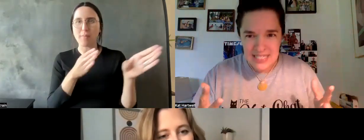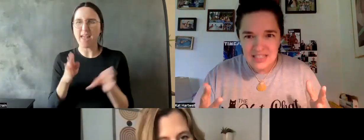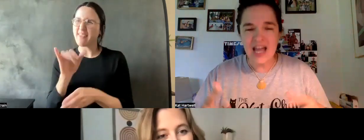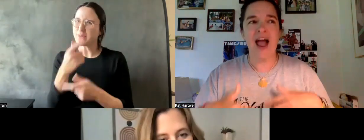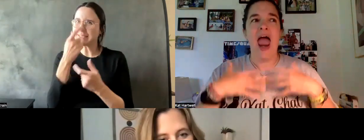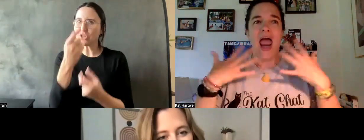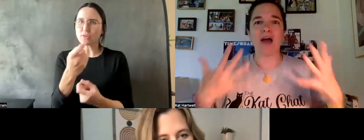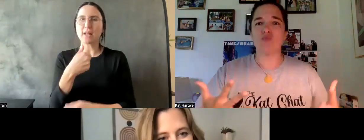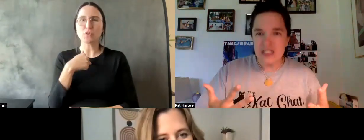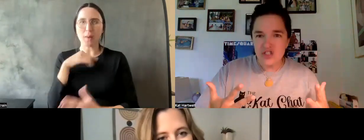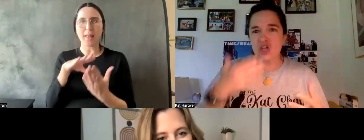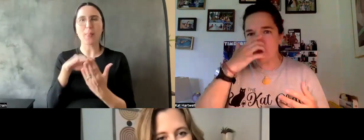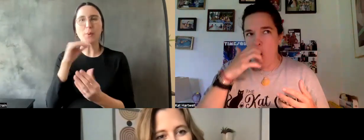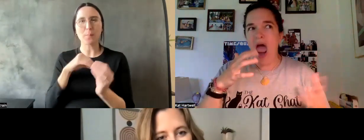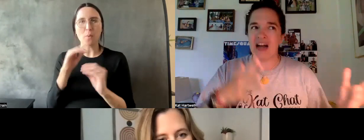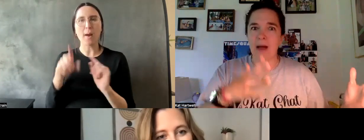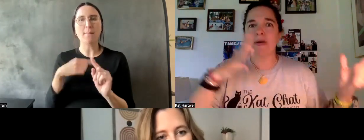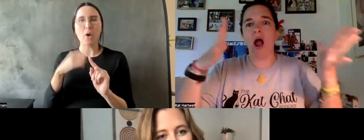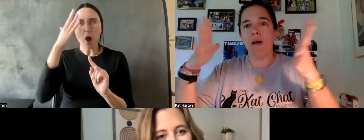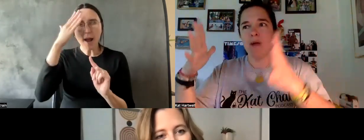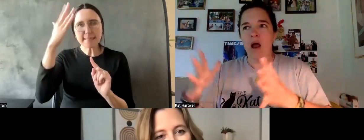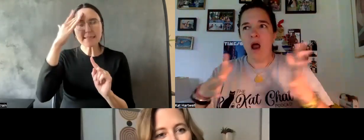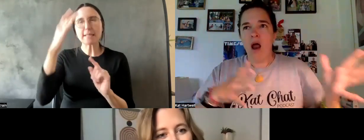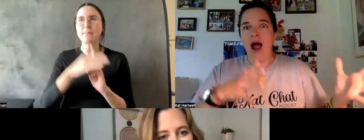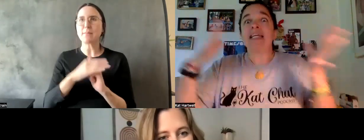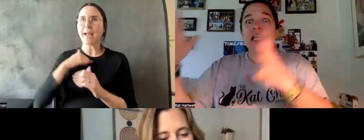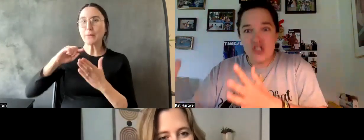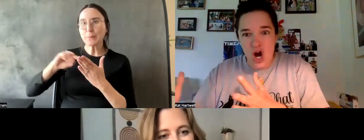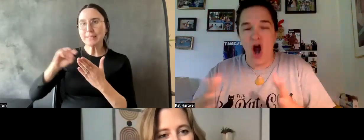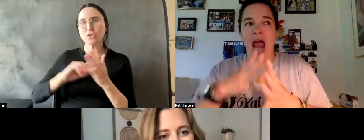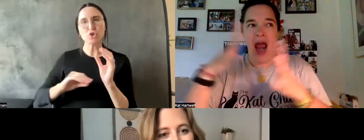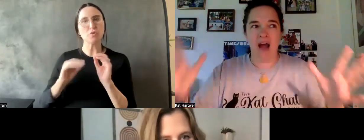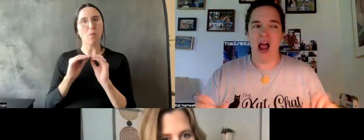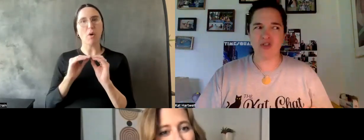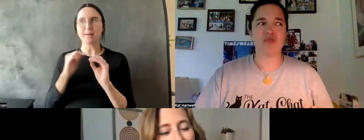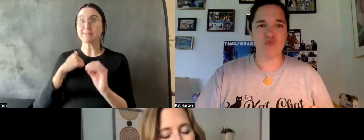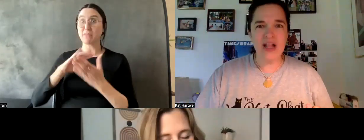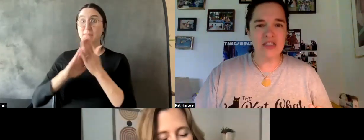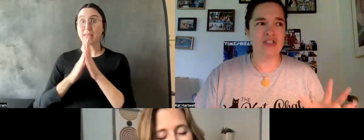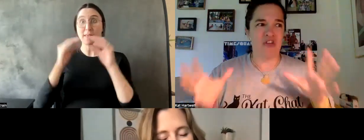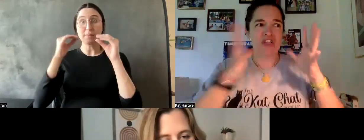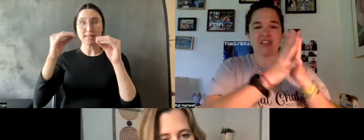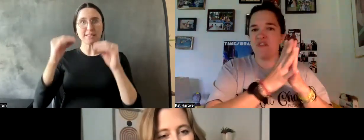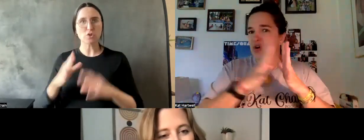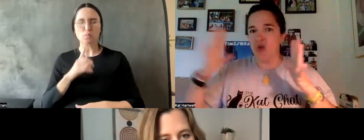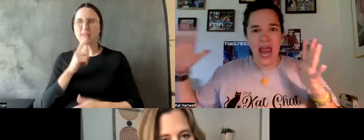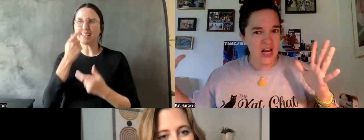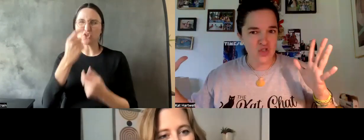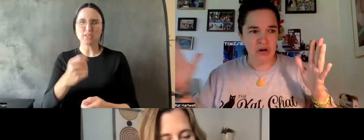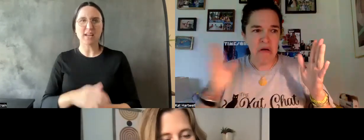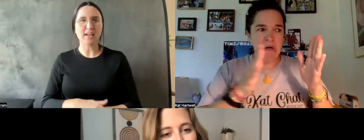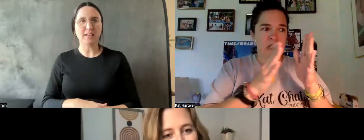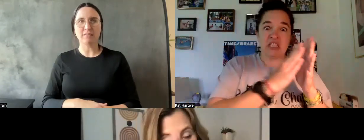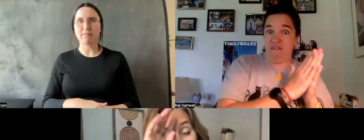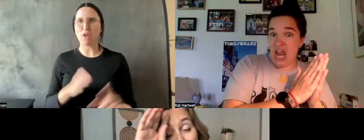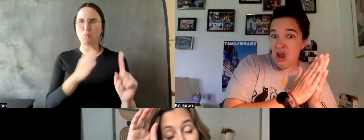about autistic and research more as I become a teacher. And it's really interesting. There's a different